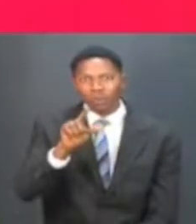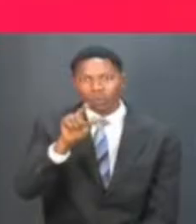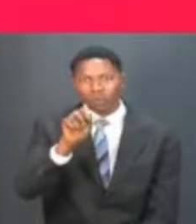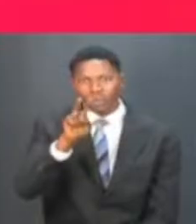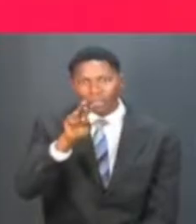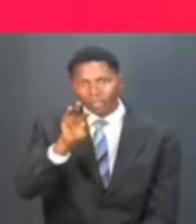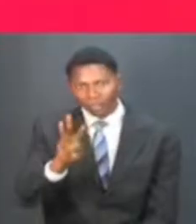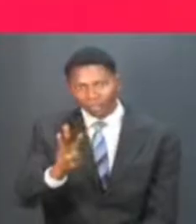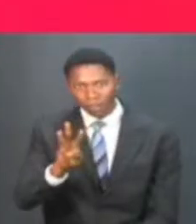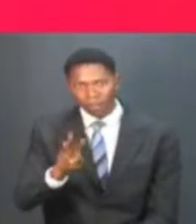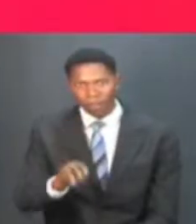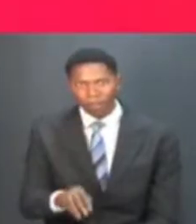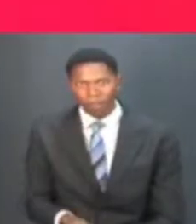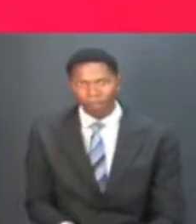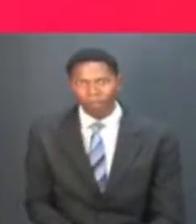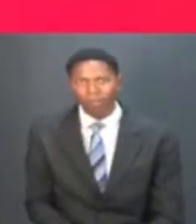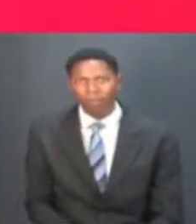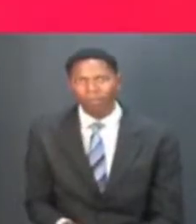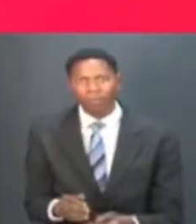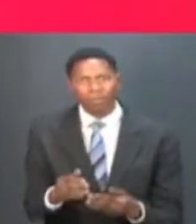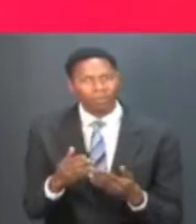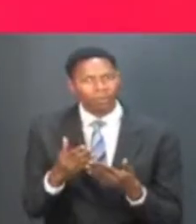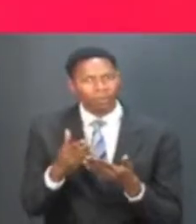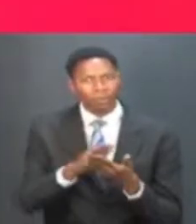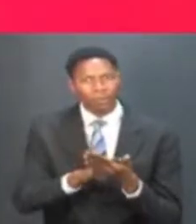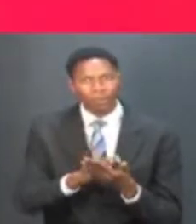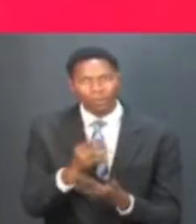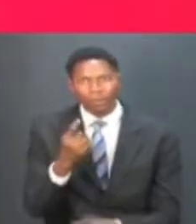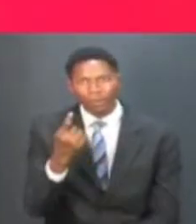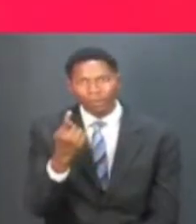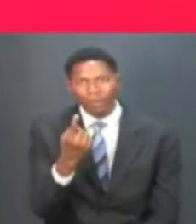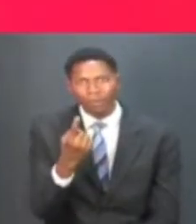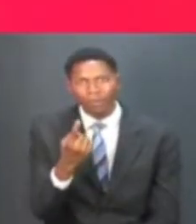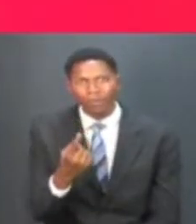2026. Page 1.